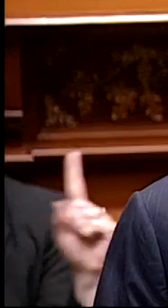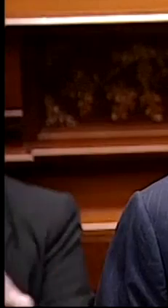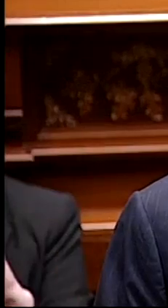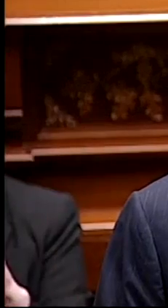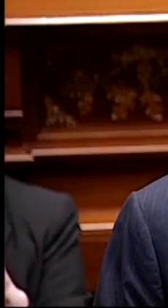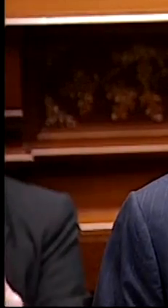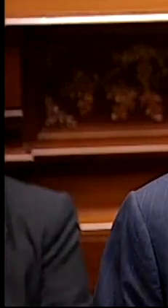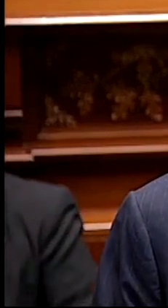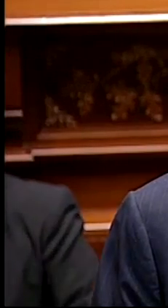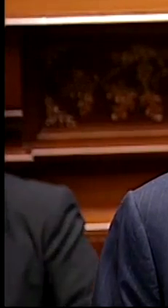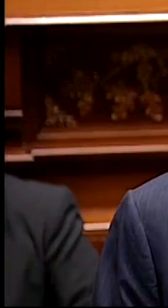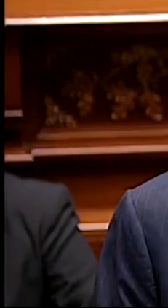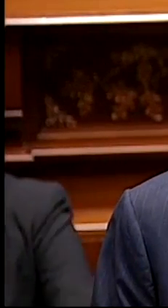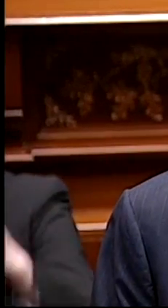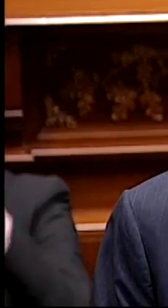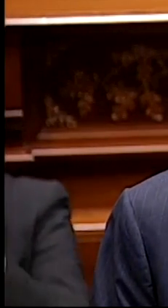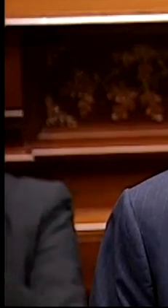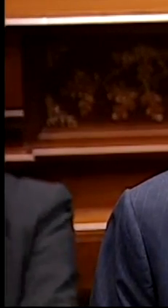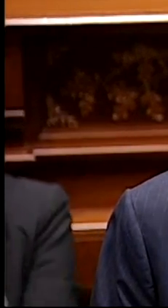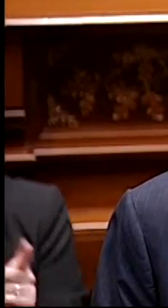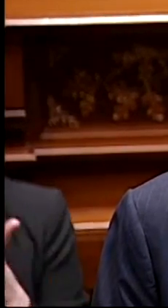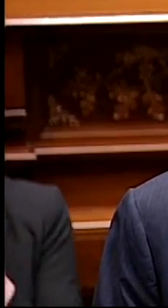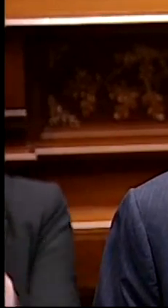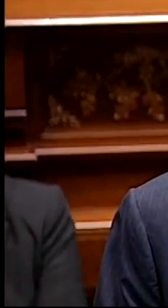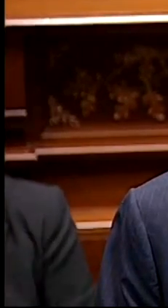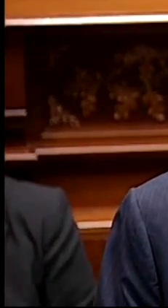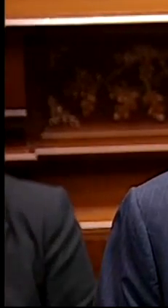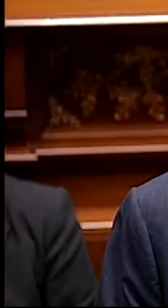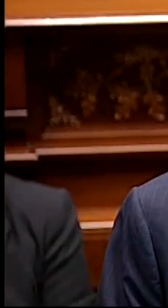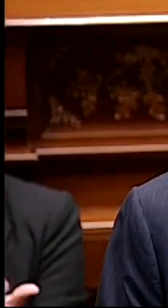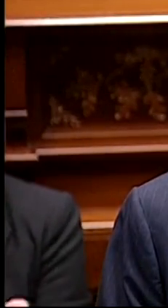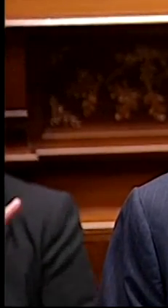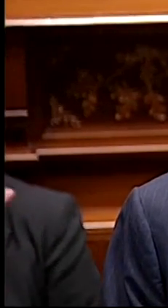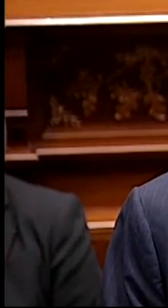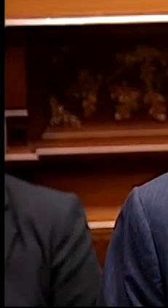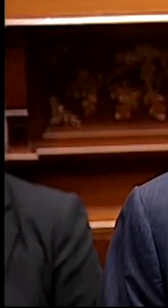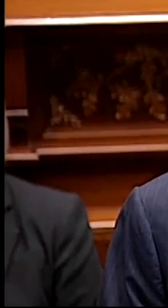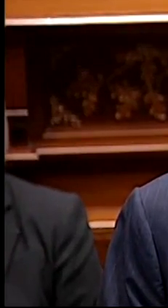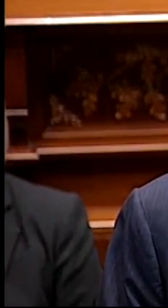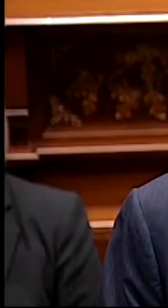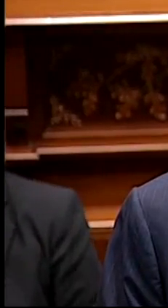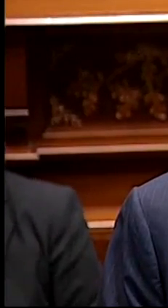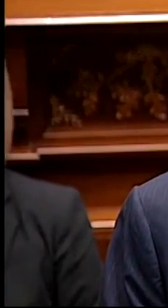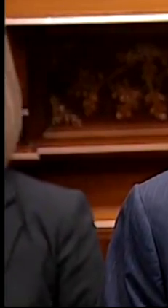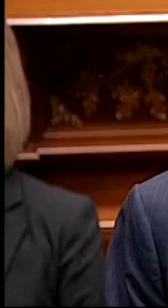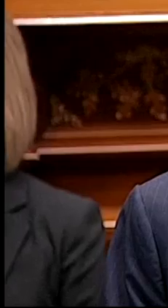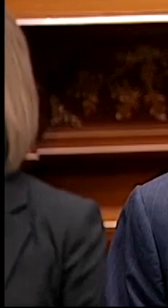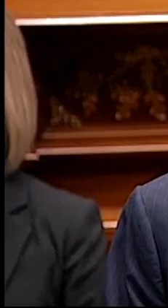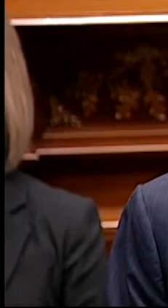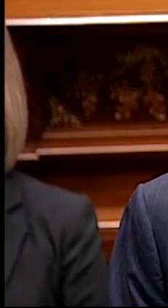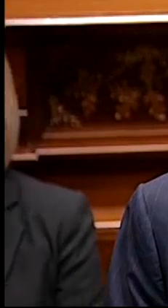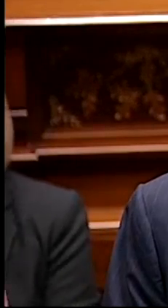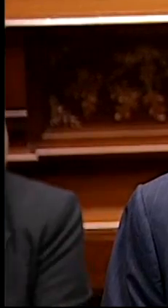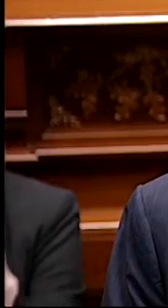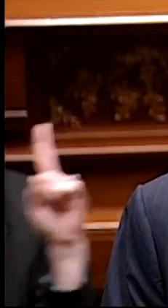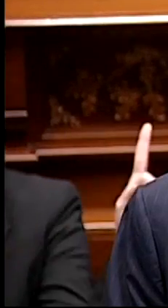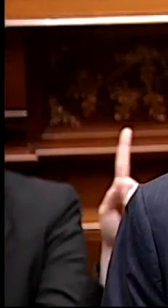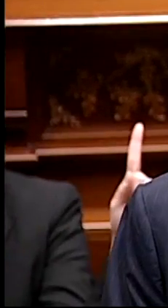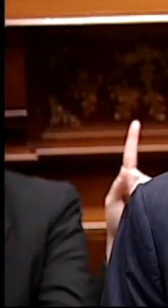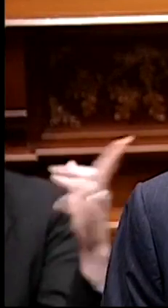our destiny as a beacon of the Midwest. Illinois has a history of accomplishing big